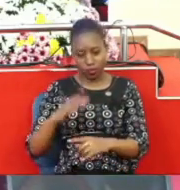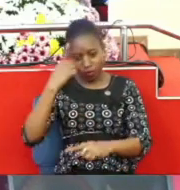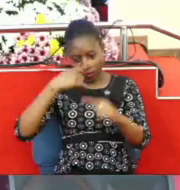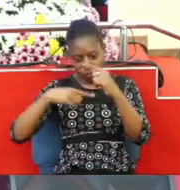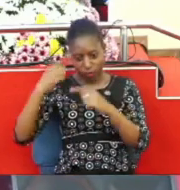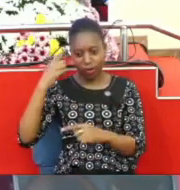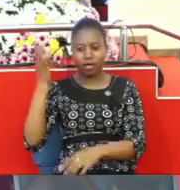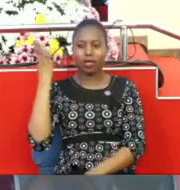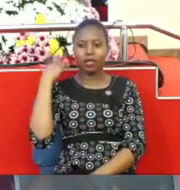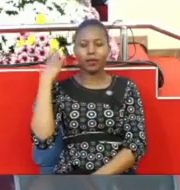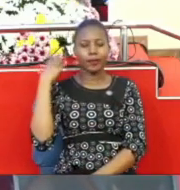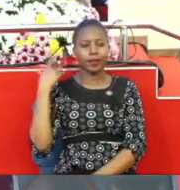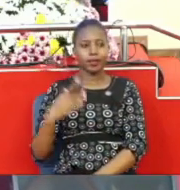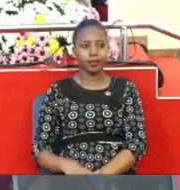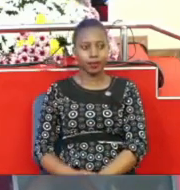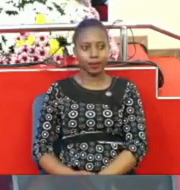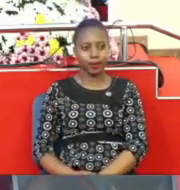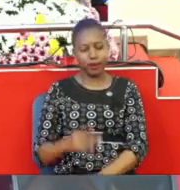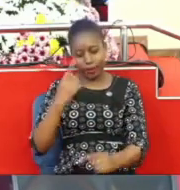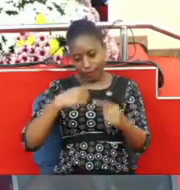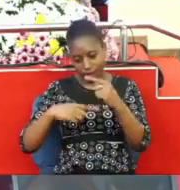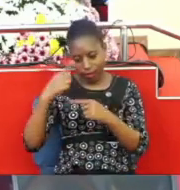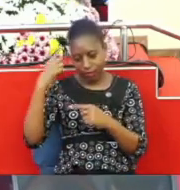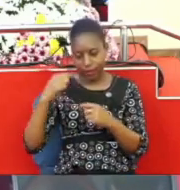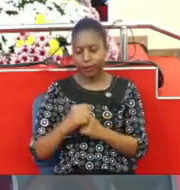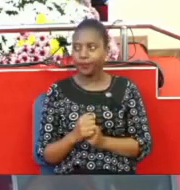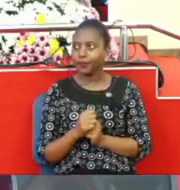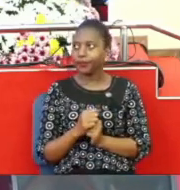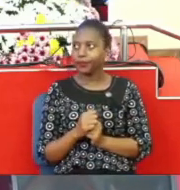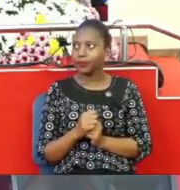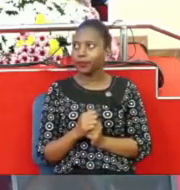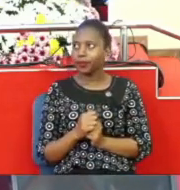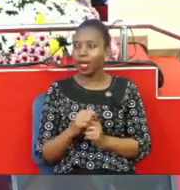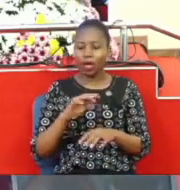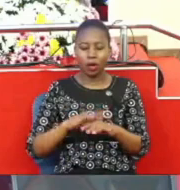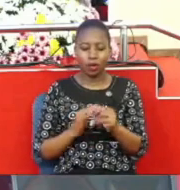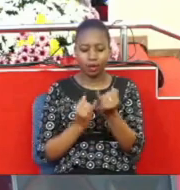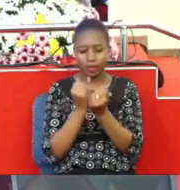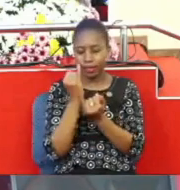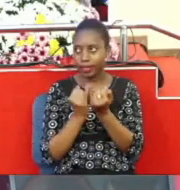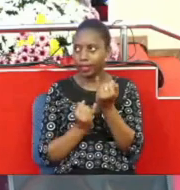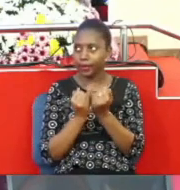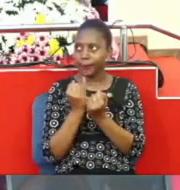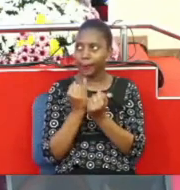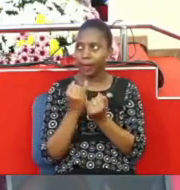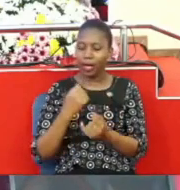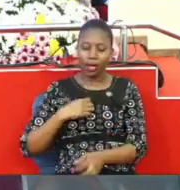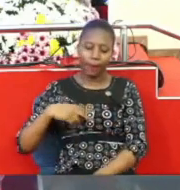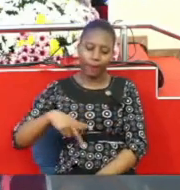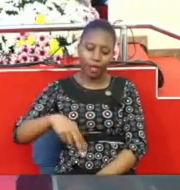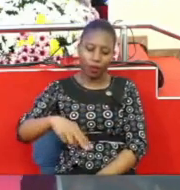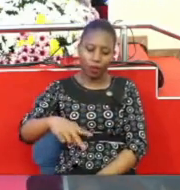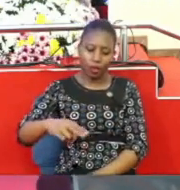What would you call that? Victory. On Saturday, I'm walking on the streets of